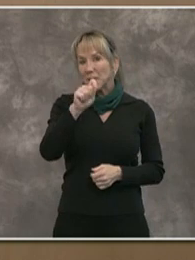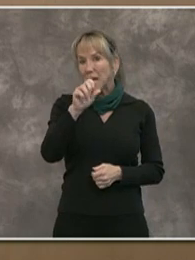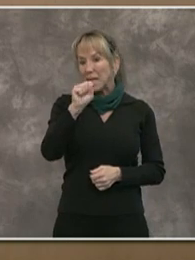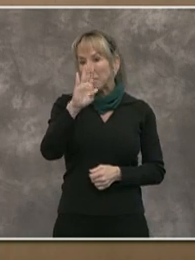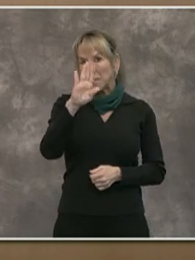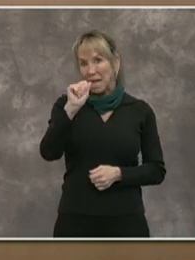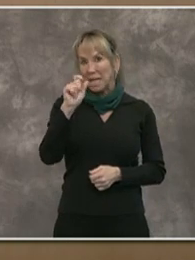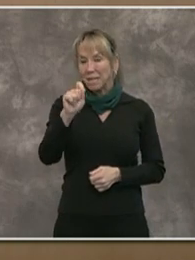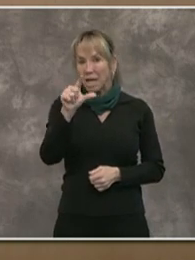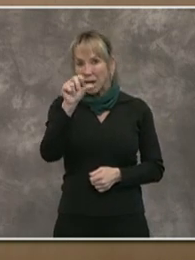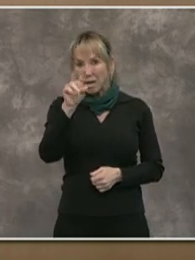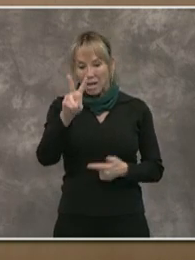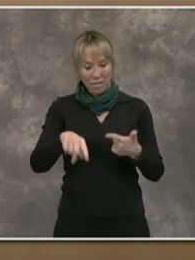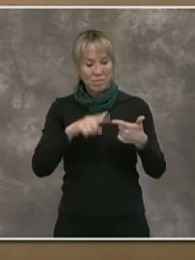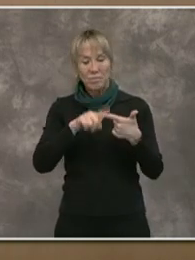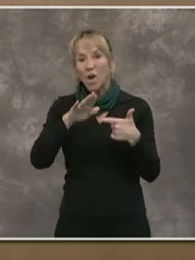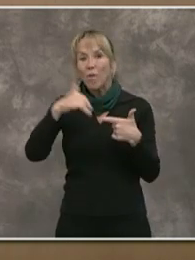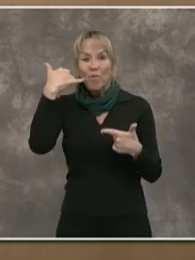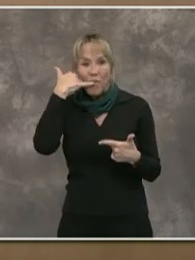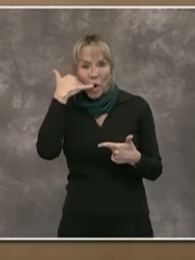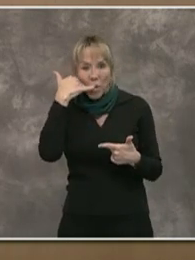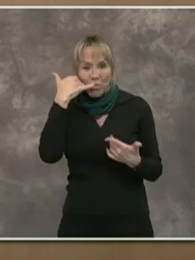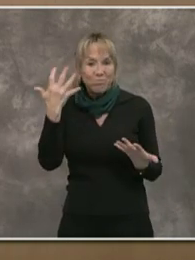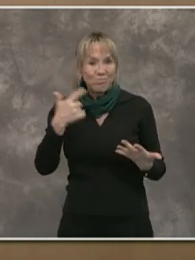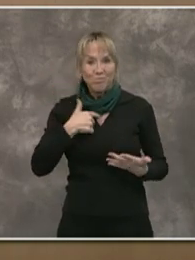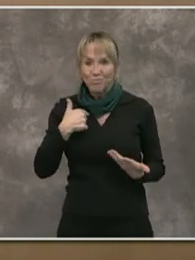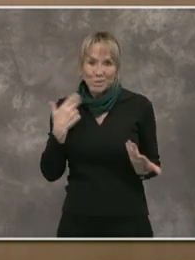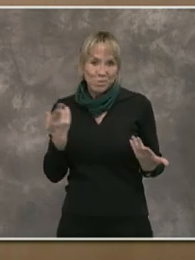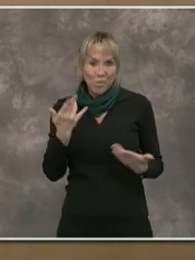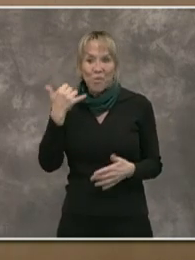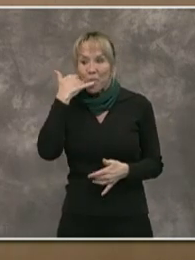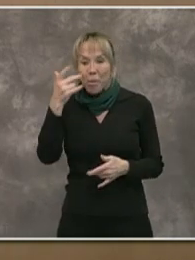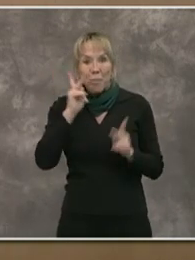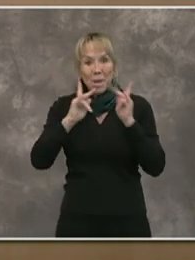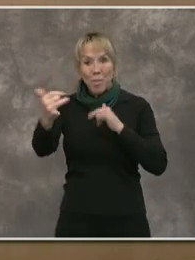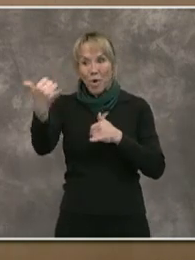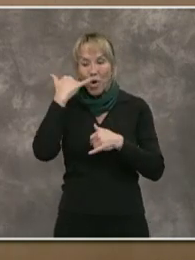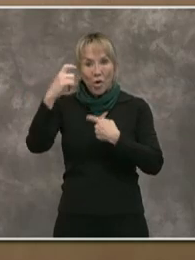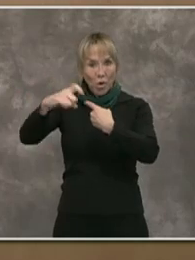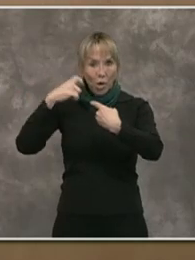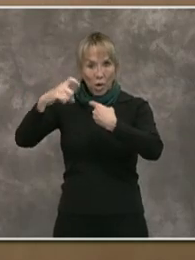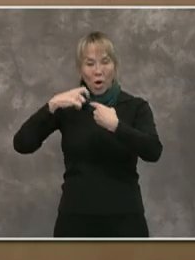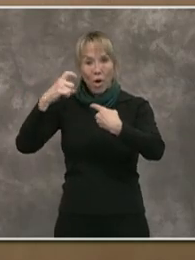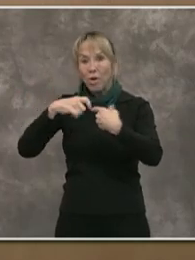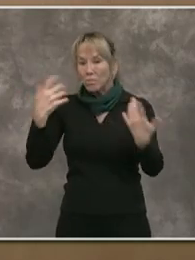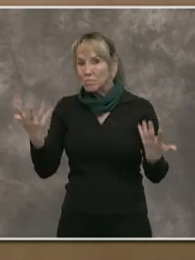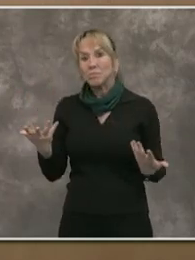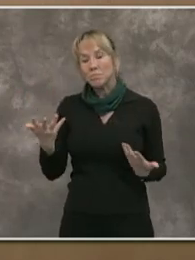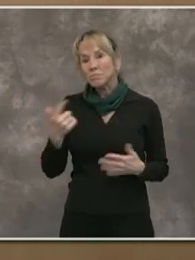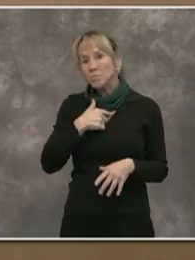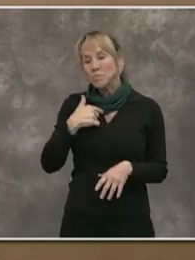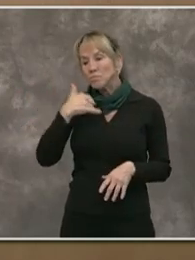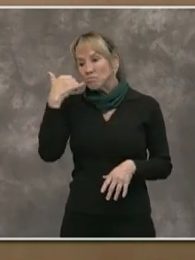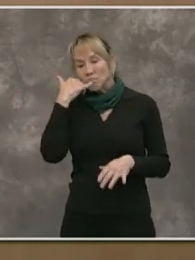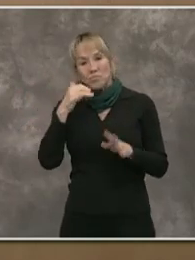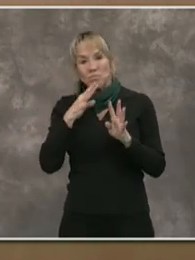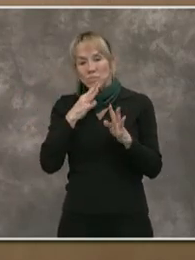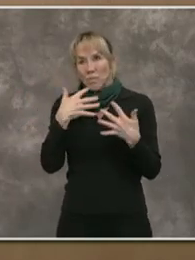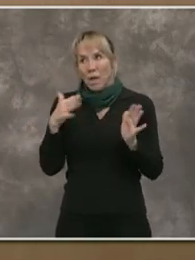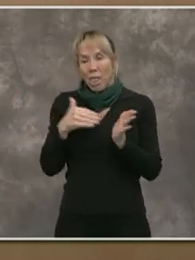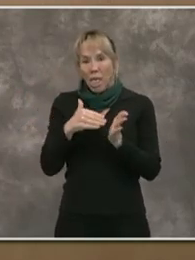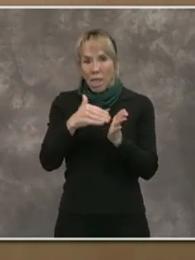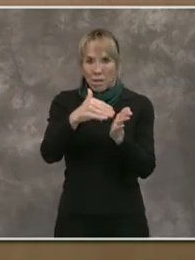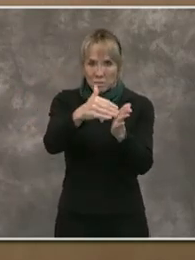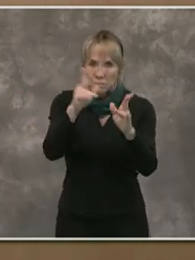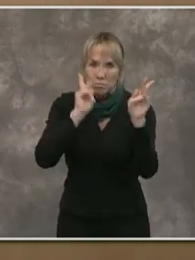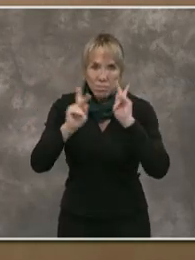www.sba.gov. On the phone, we are servicing our callers into our office. We've spoken with thousands of